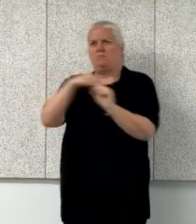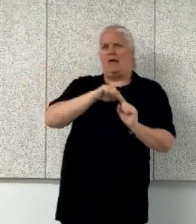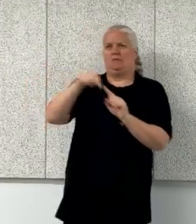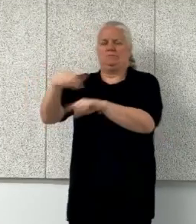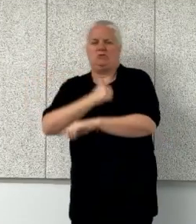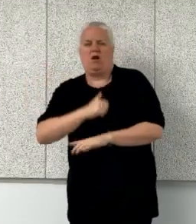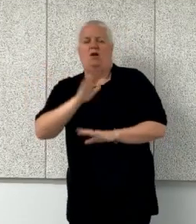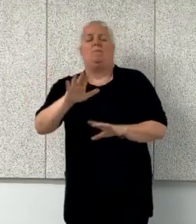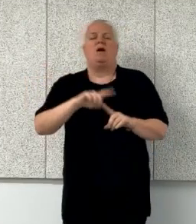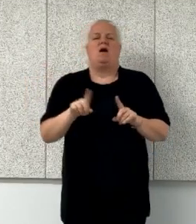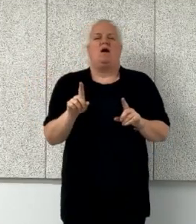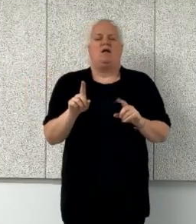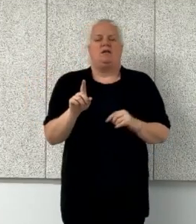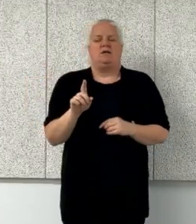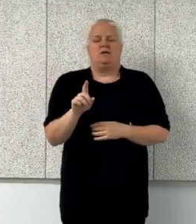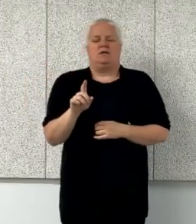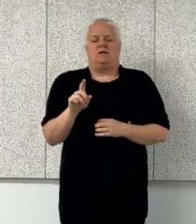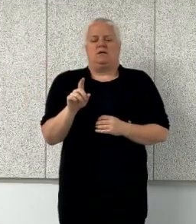second.